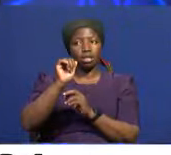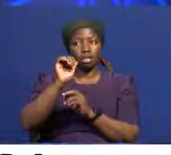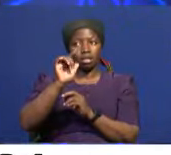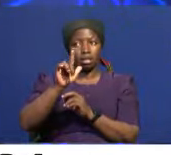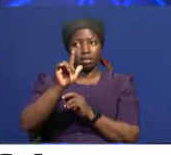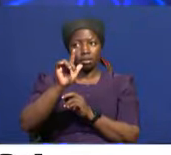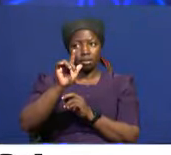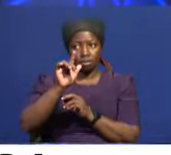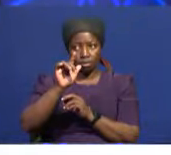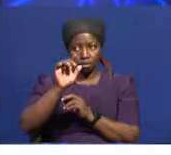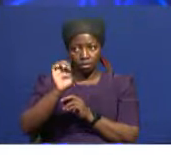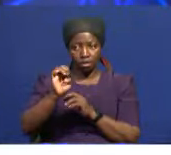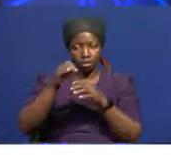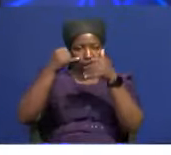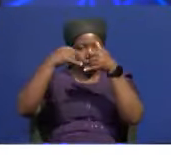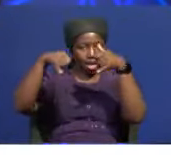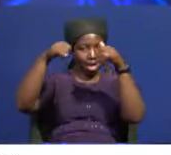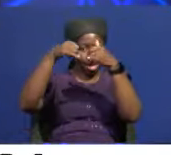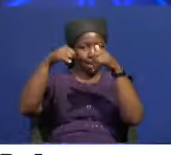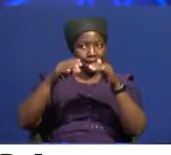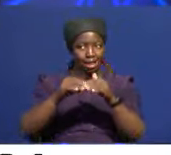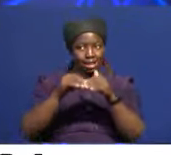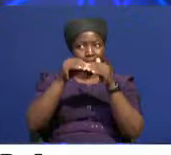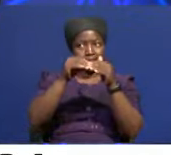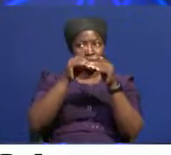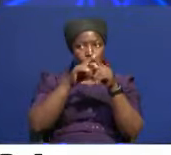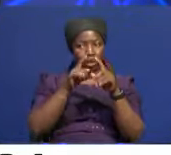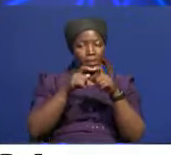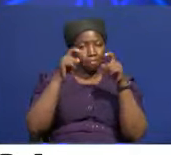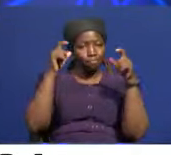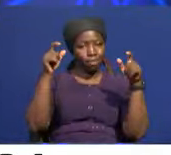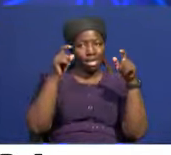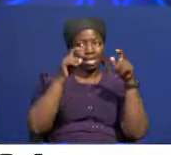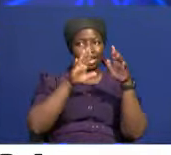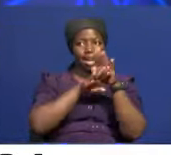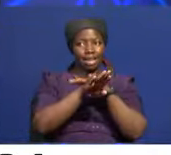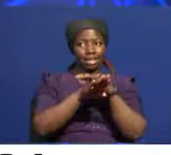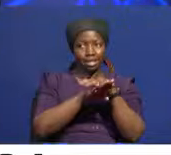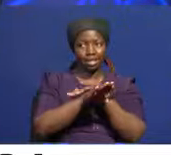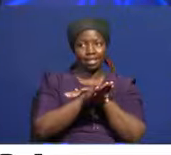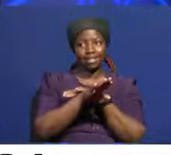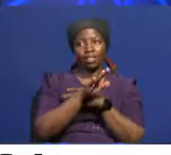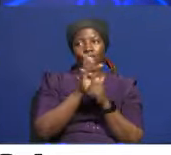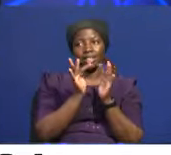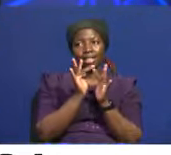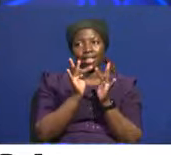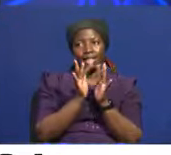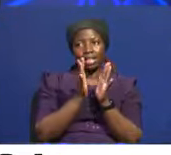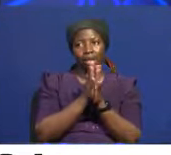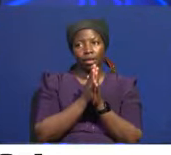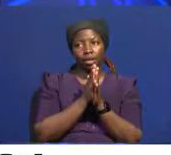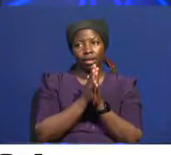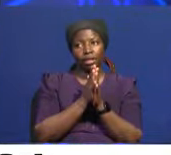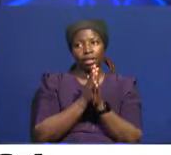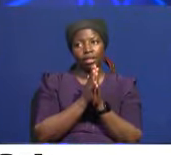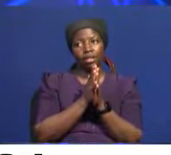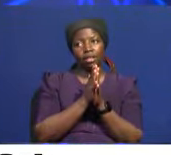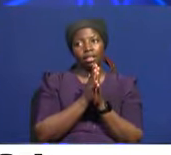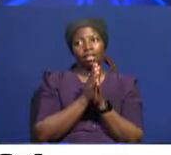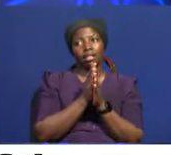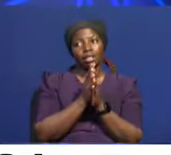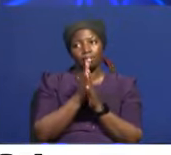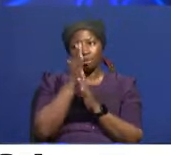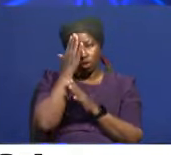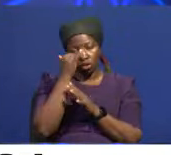leading to a greater broadband accessibility with profound impacts in terms of the strong positive